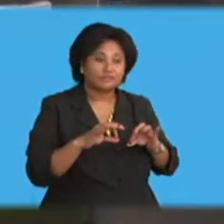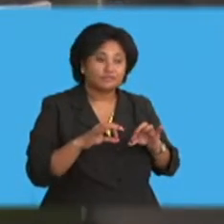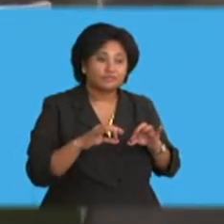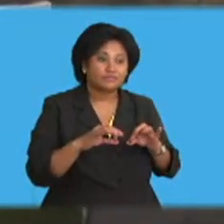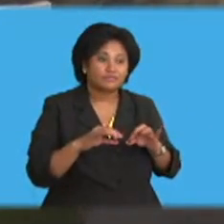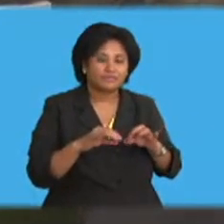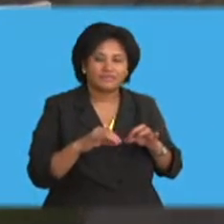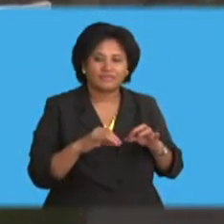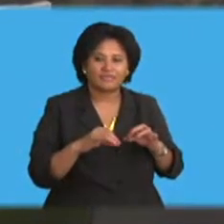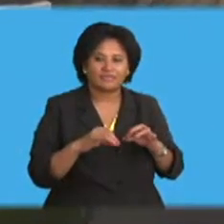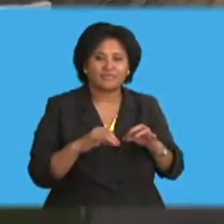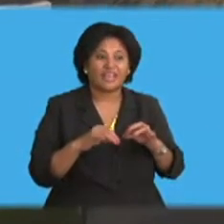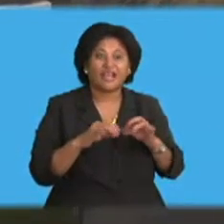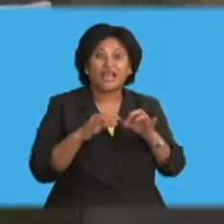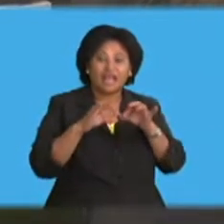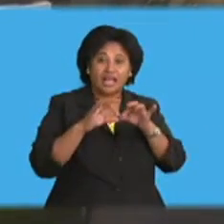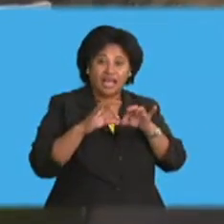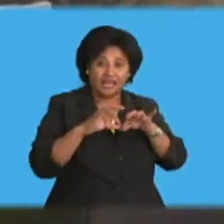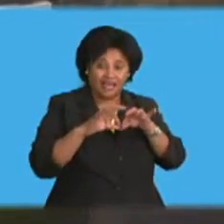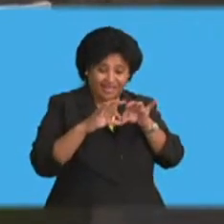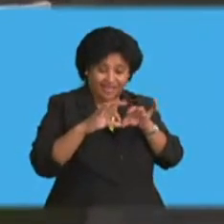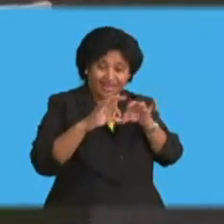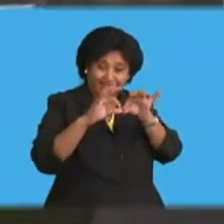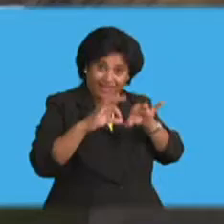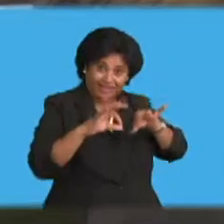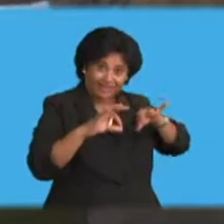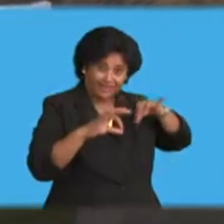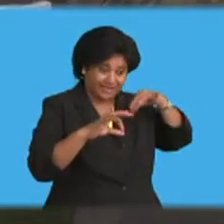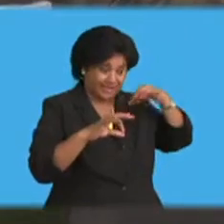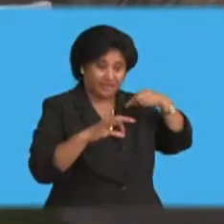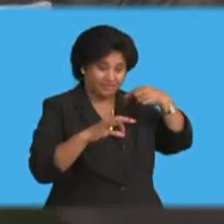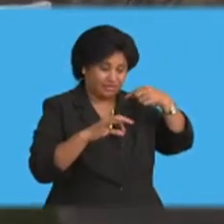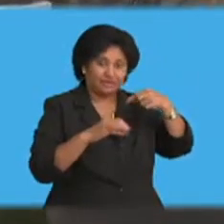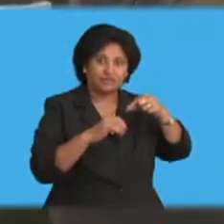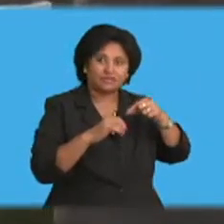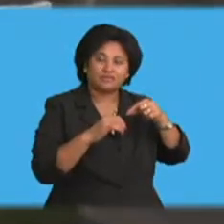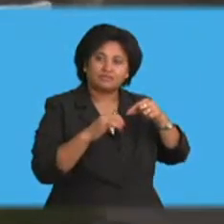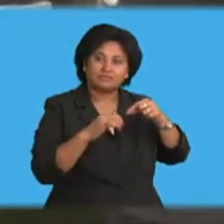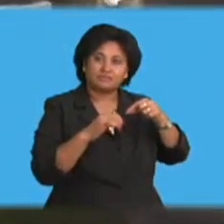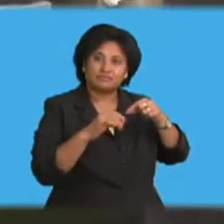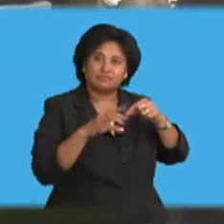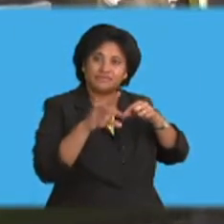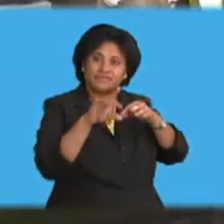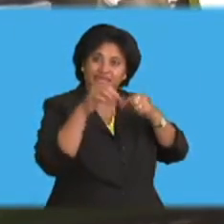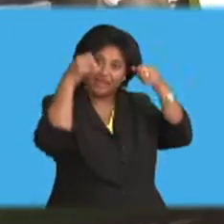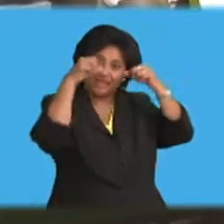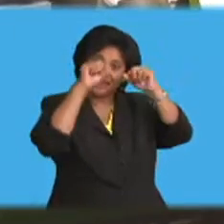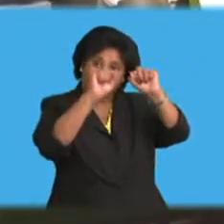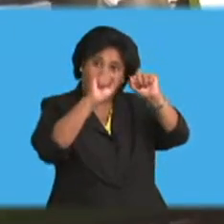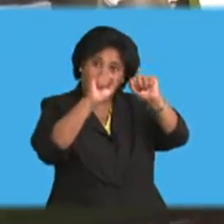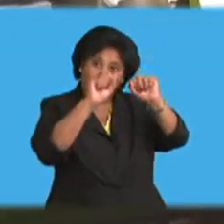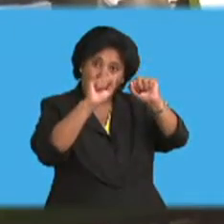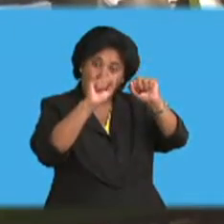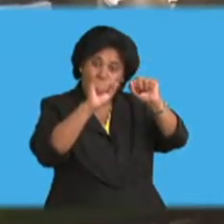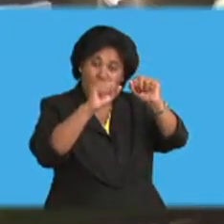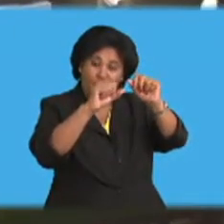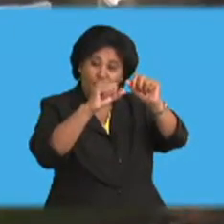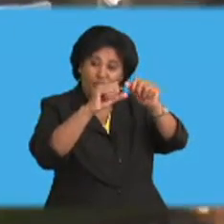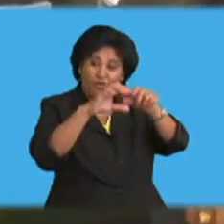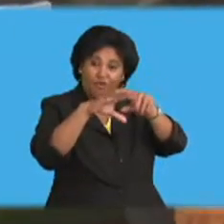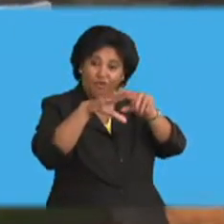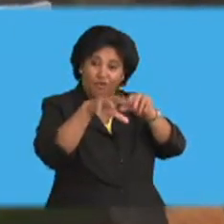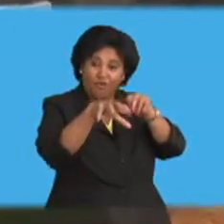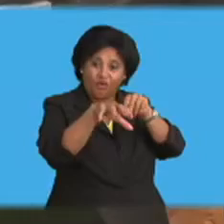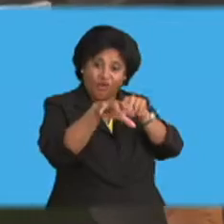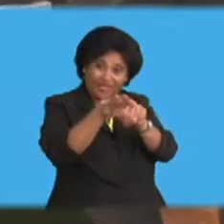the forward end of the tail of the animal. That is where you do the testing. So the caudal skin fold test is